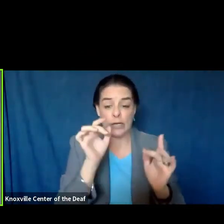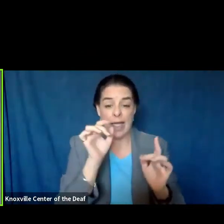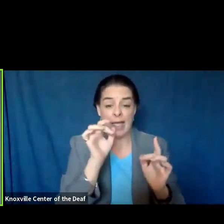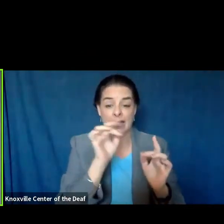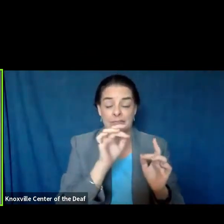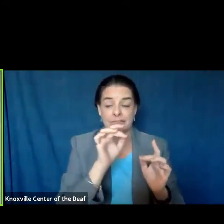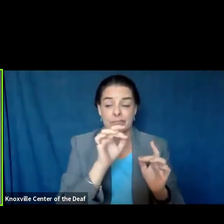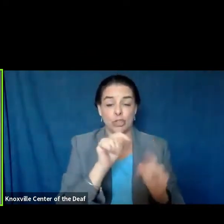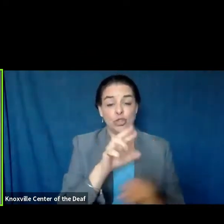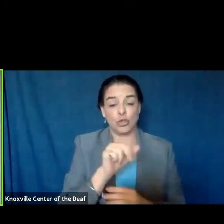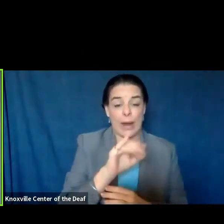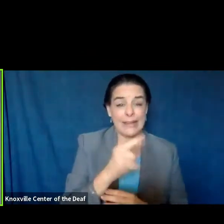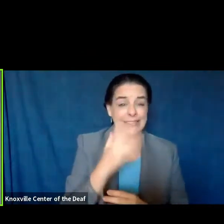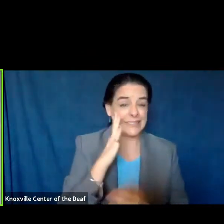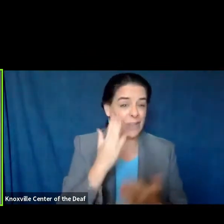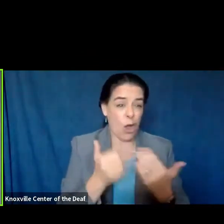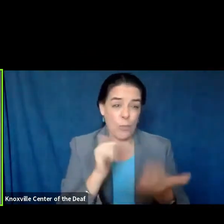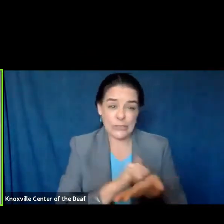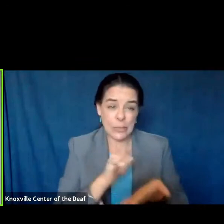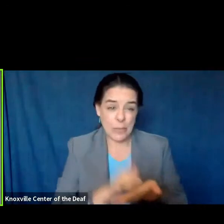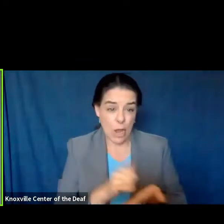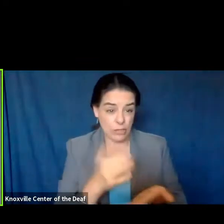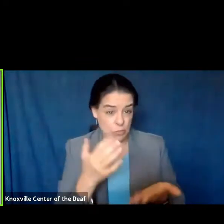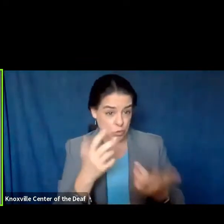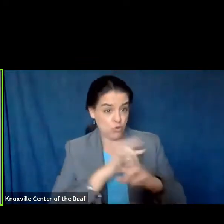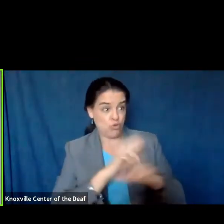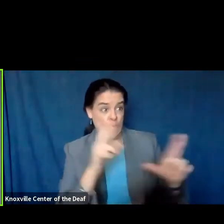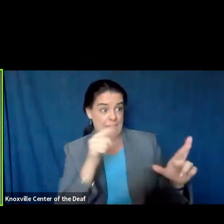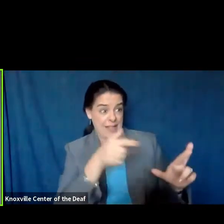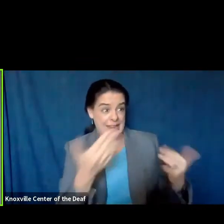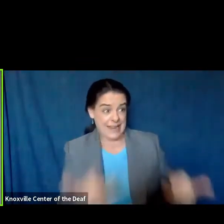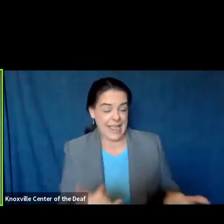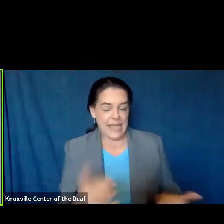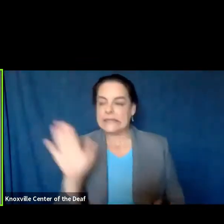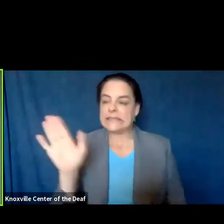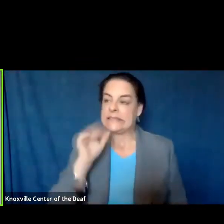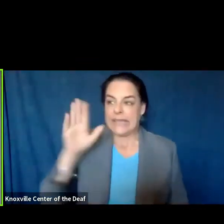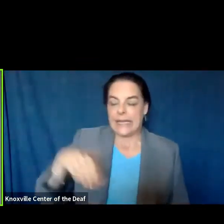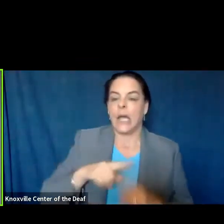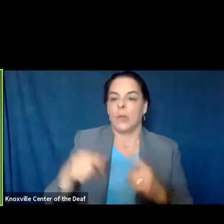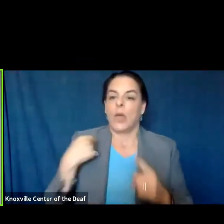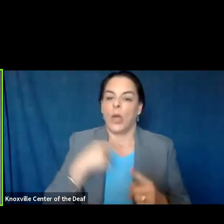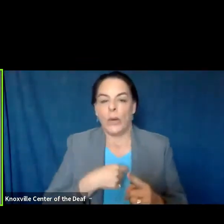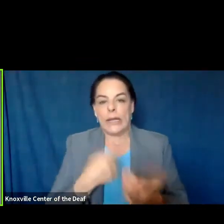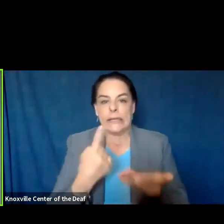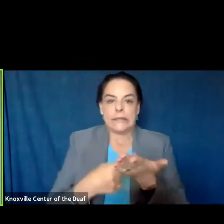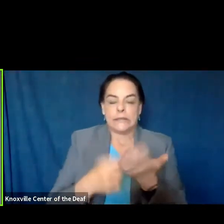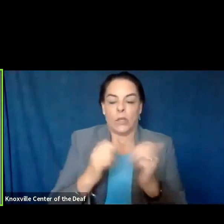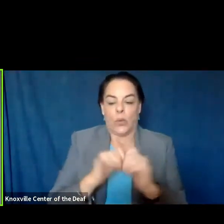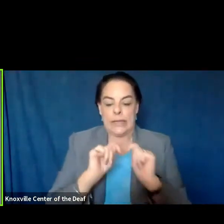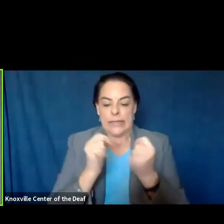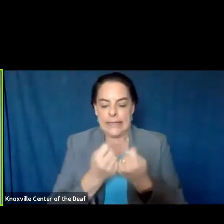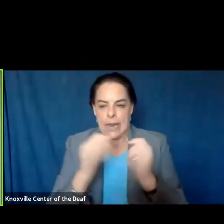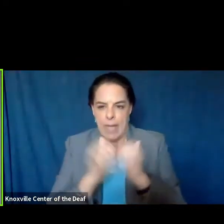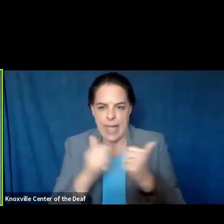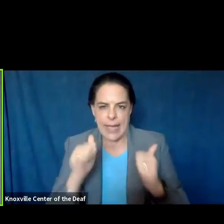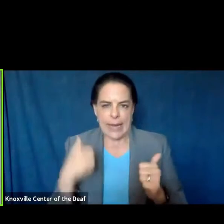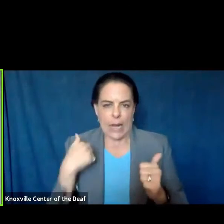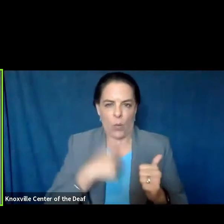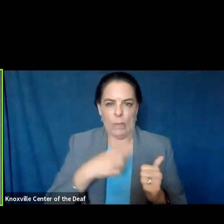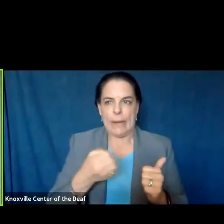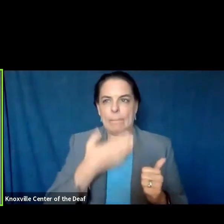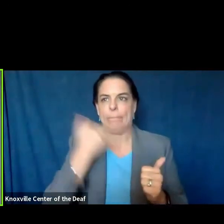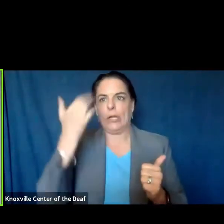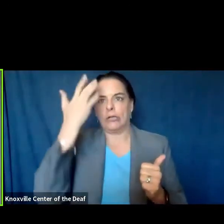talked about on Tuesday, we are reviewing with our team on ways that we can be more strategic in our